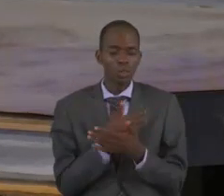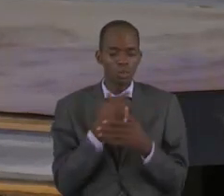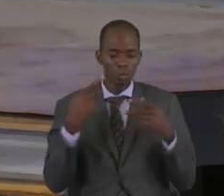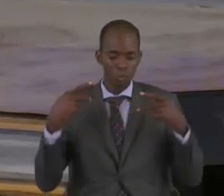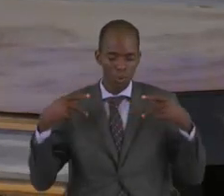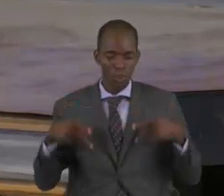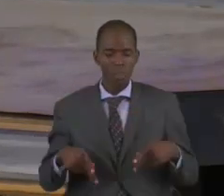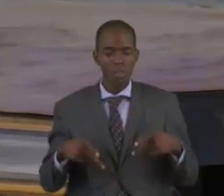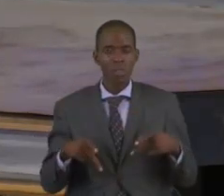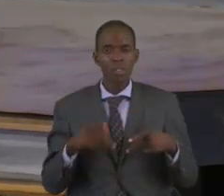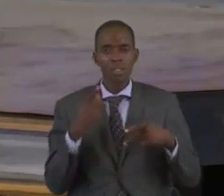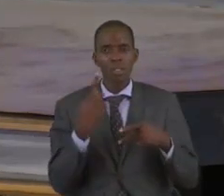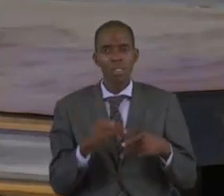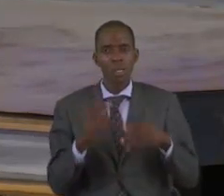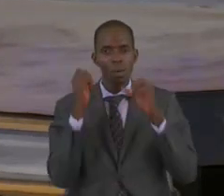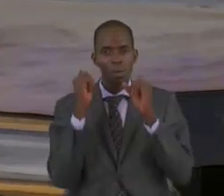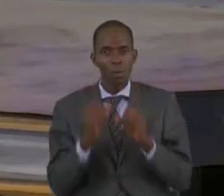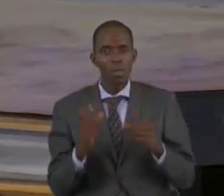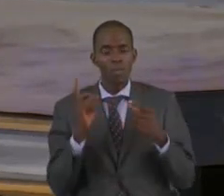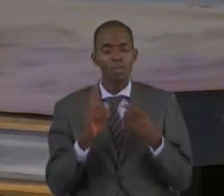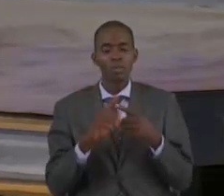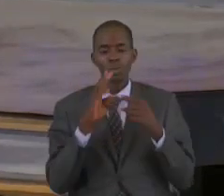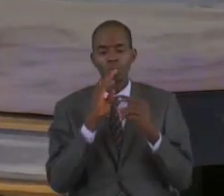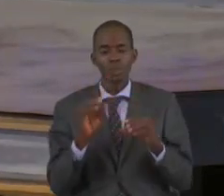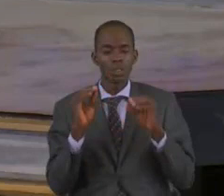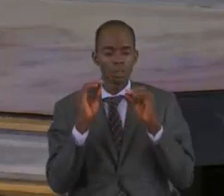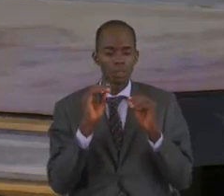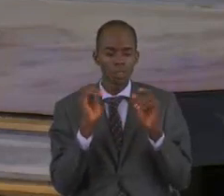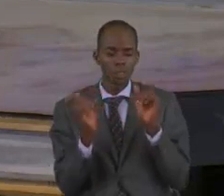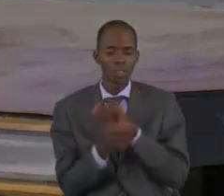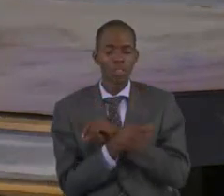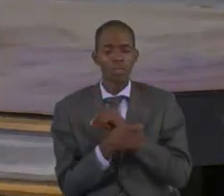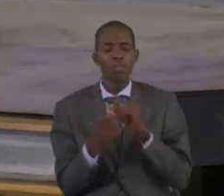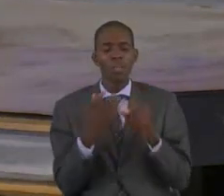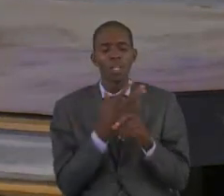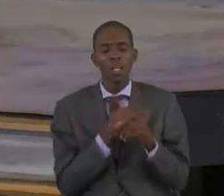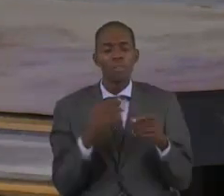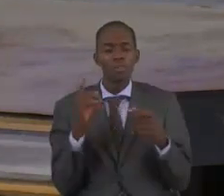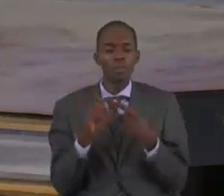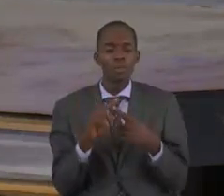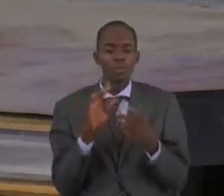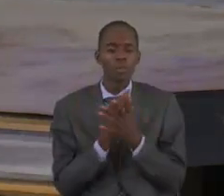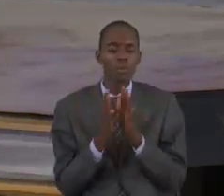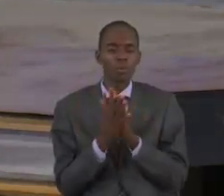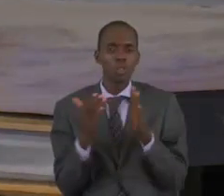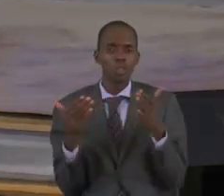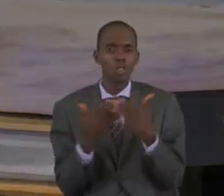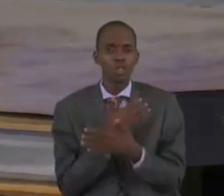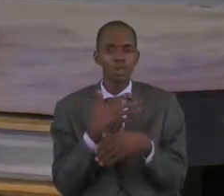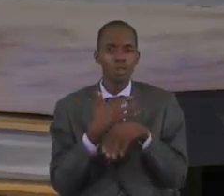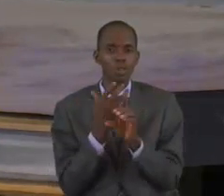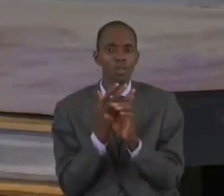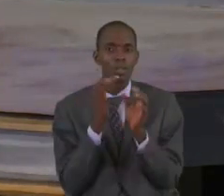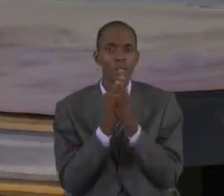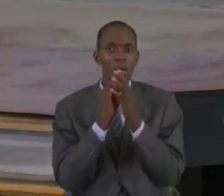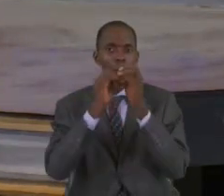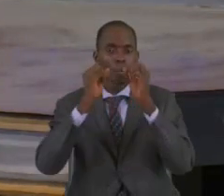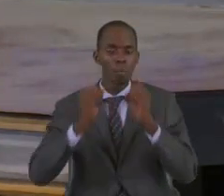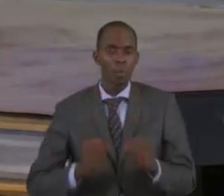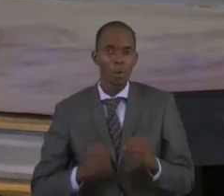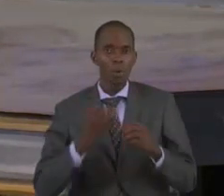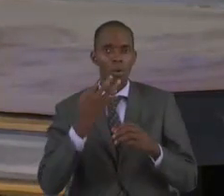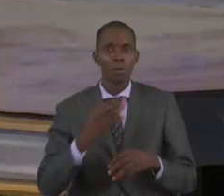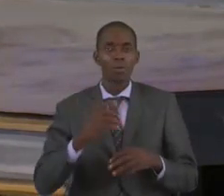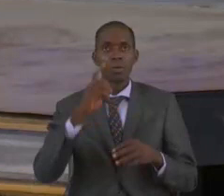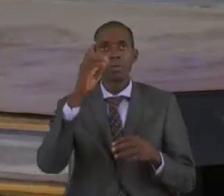personality, the power to be turned around, to become a new creature, that power of